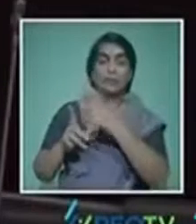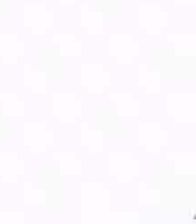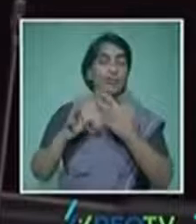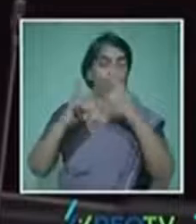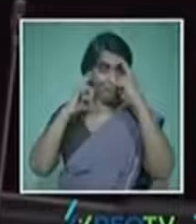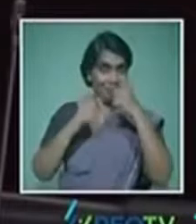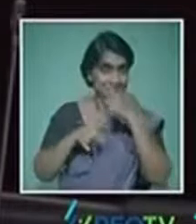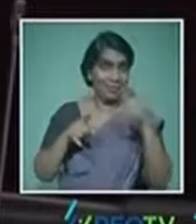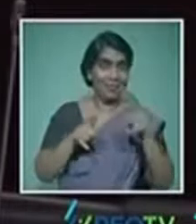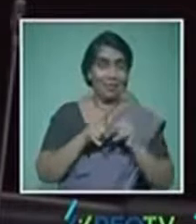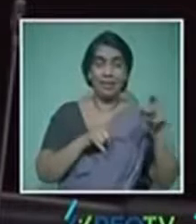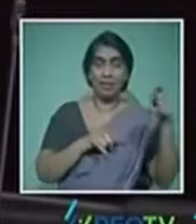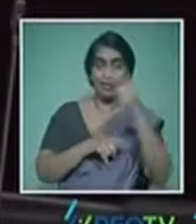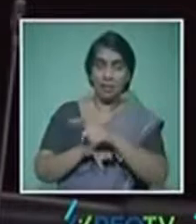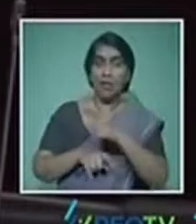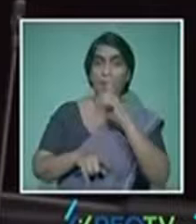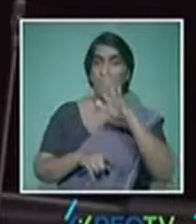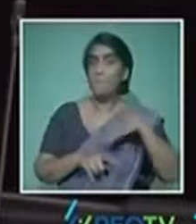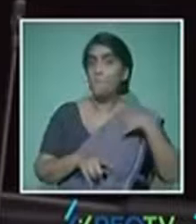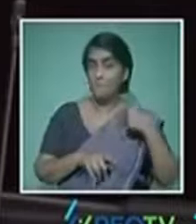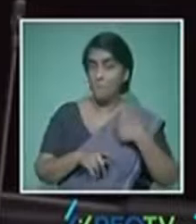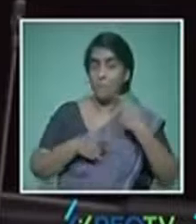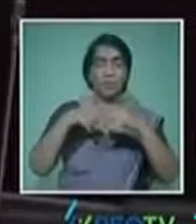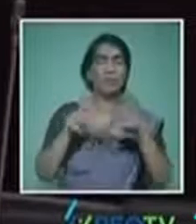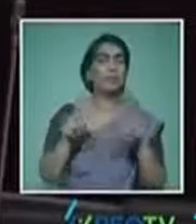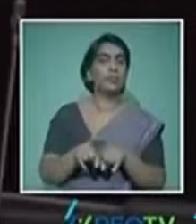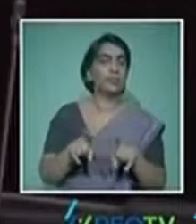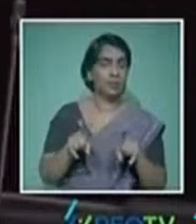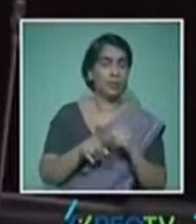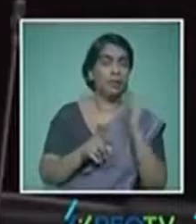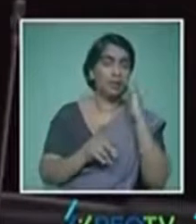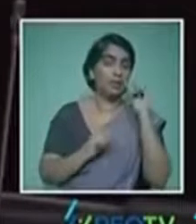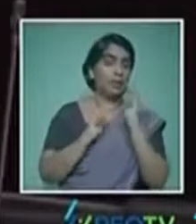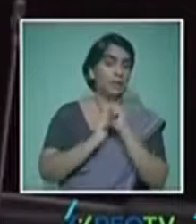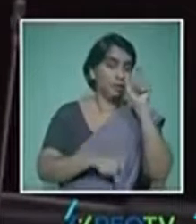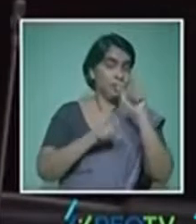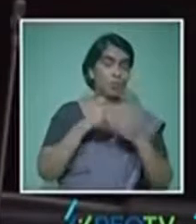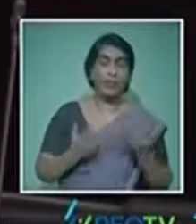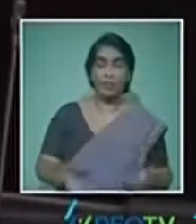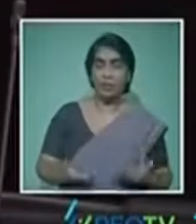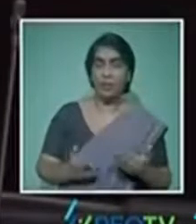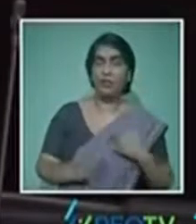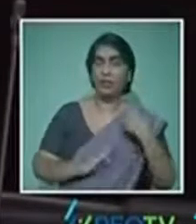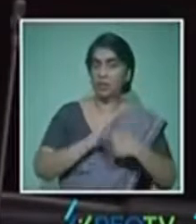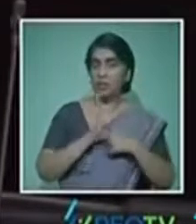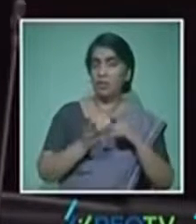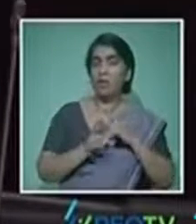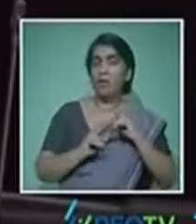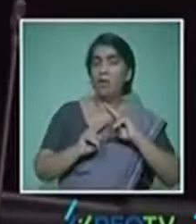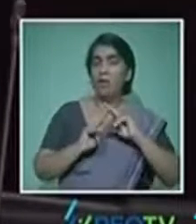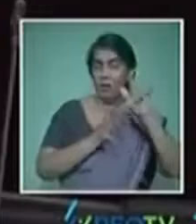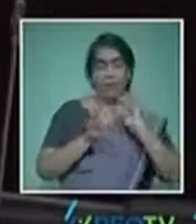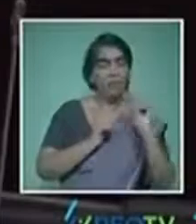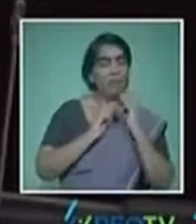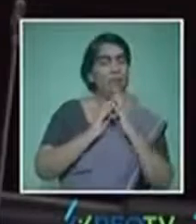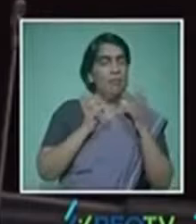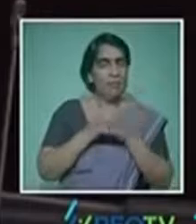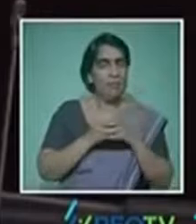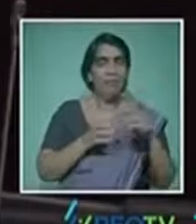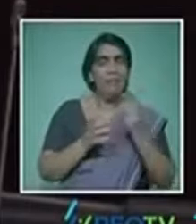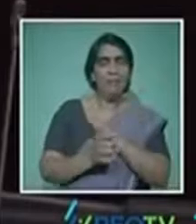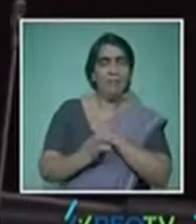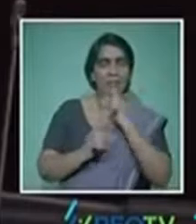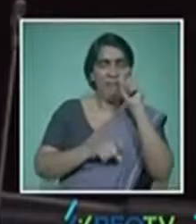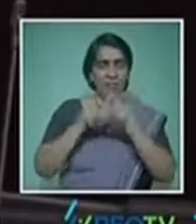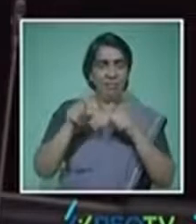Minister Manu Shananyakara revealed to the Parliament that as per the data available with the Sri Lanka Foreign Employment Bureau, there are 12 Sri Lankan women at the